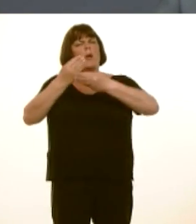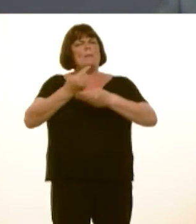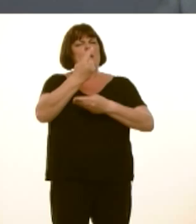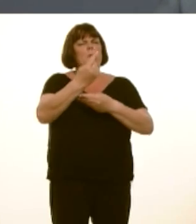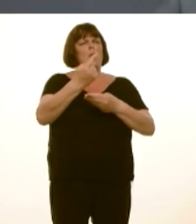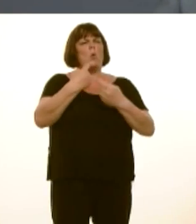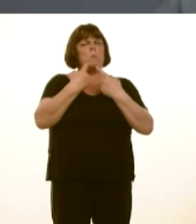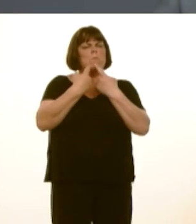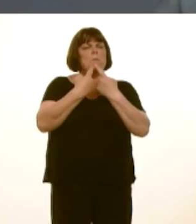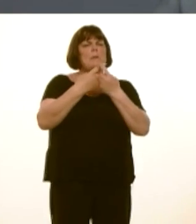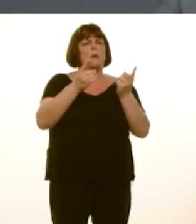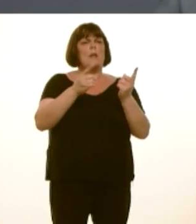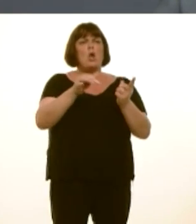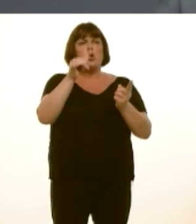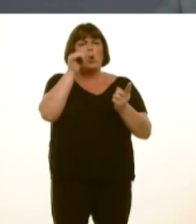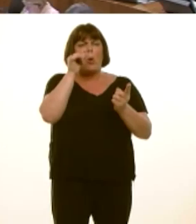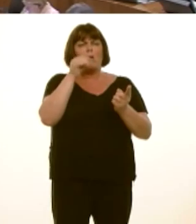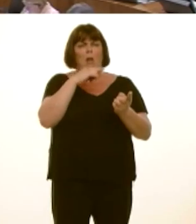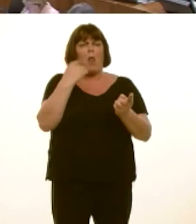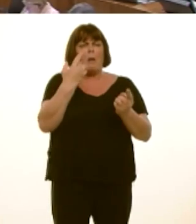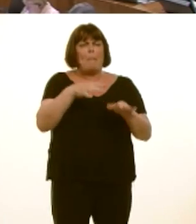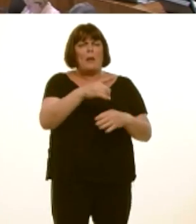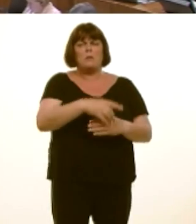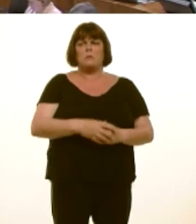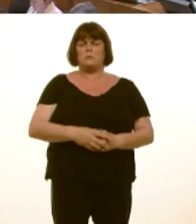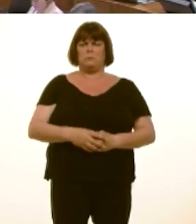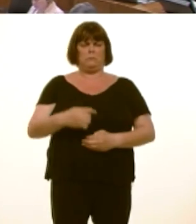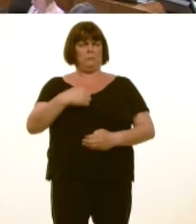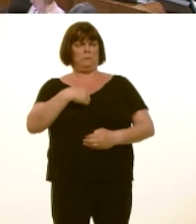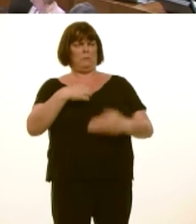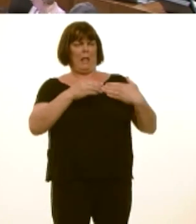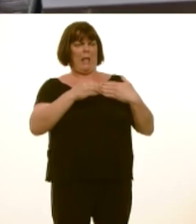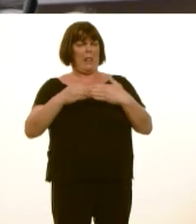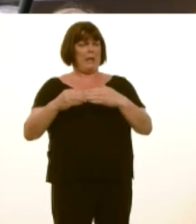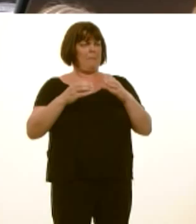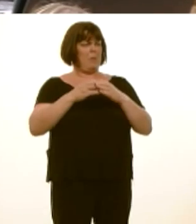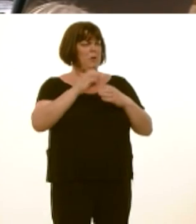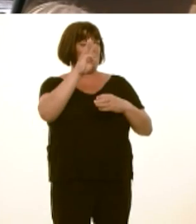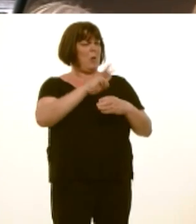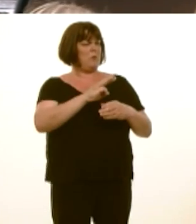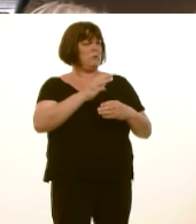publicly knowing it to be untrue? Well, I lead my party in Wales, so I don't know who you're talking about.